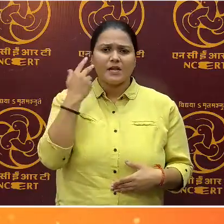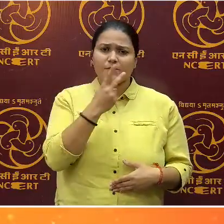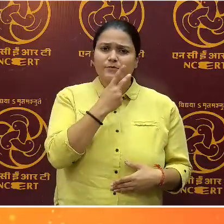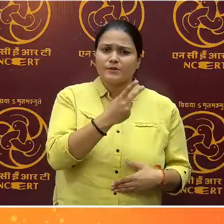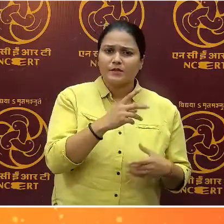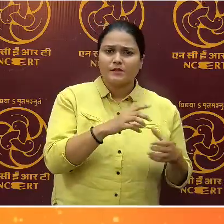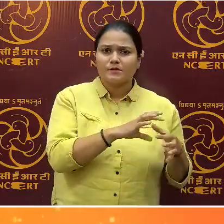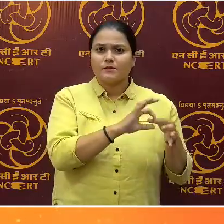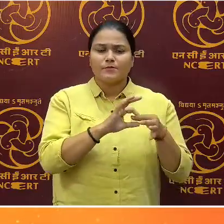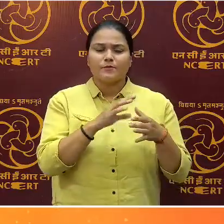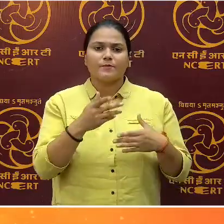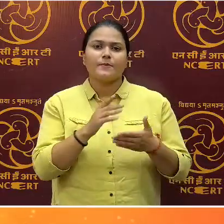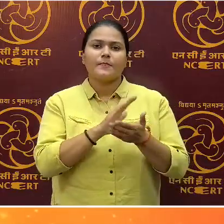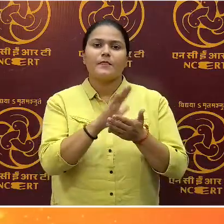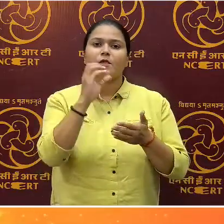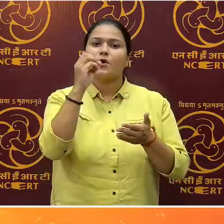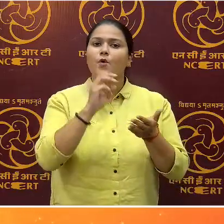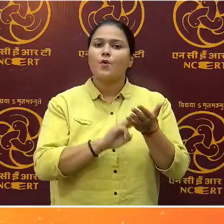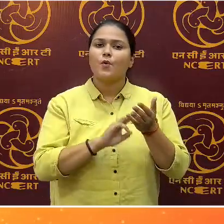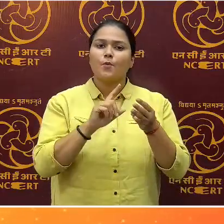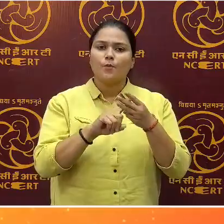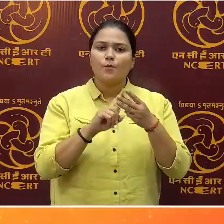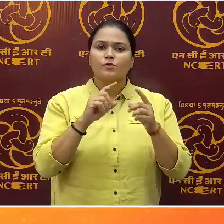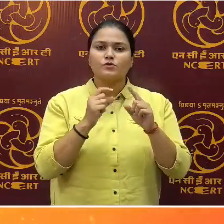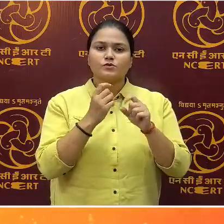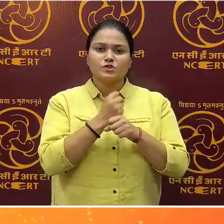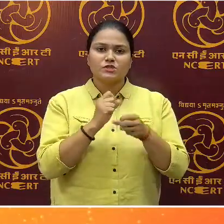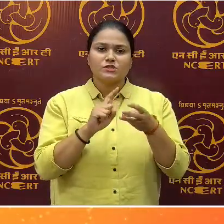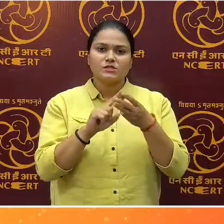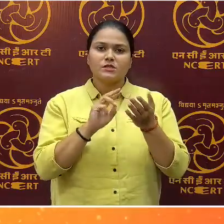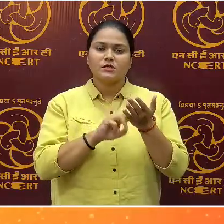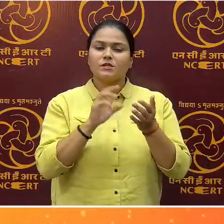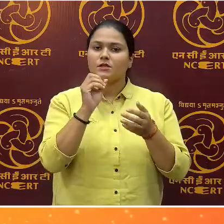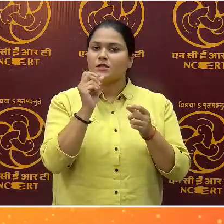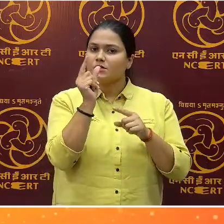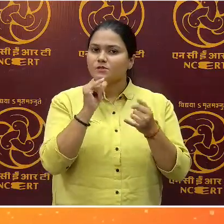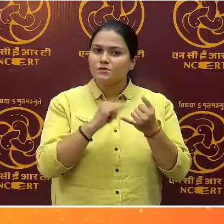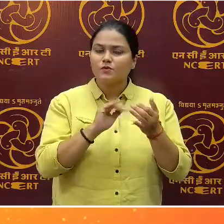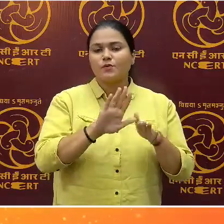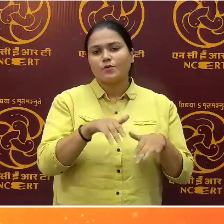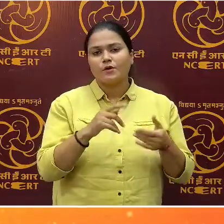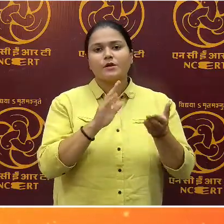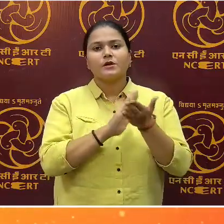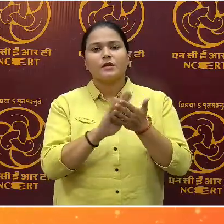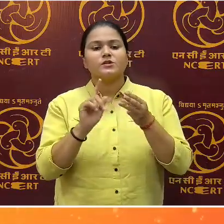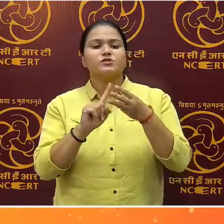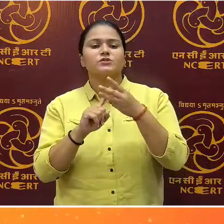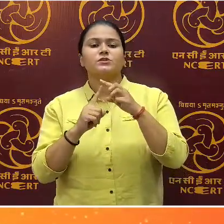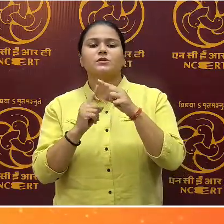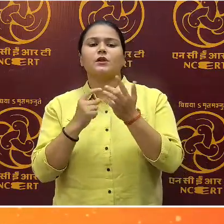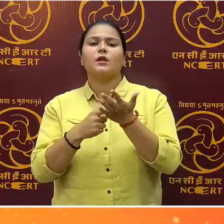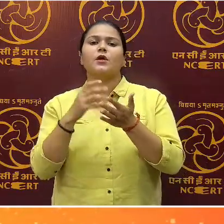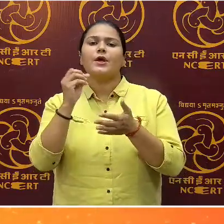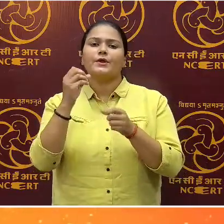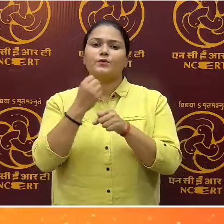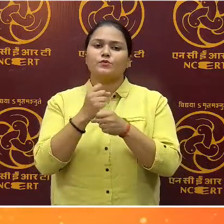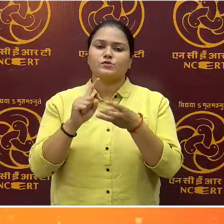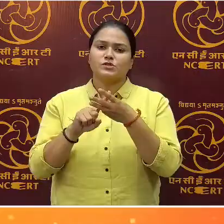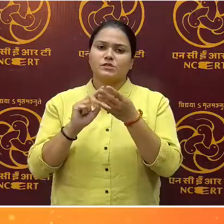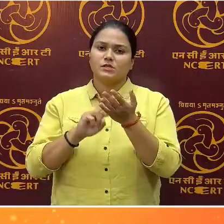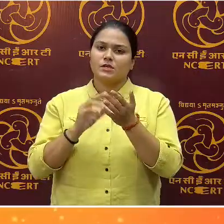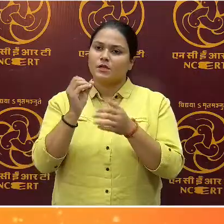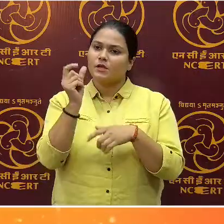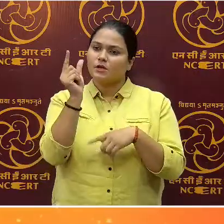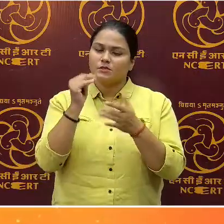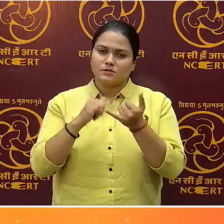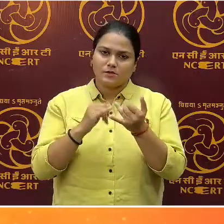are homogeneous mixtures and heterogeneous mixtures, right? In this chapter, we'll be studying more about that